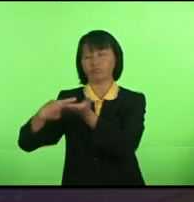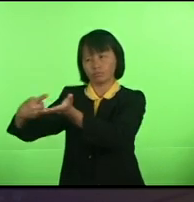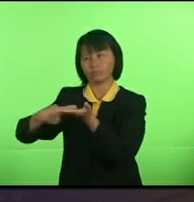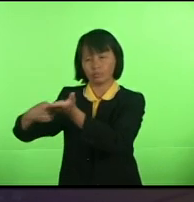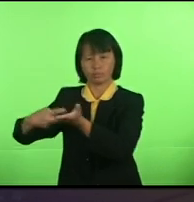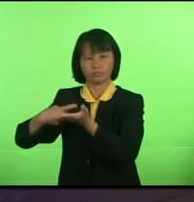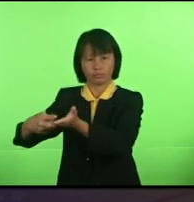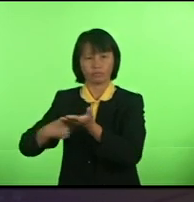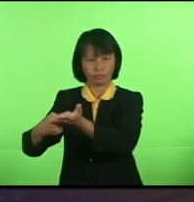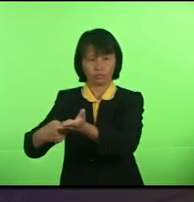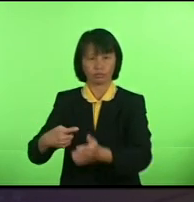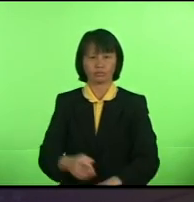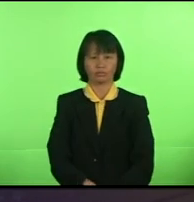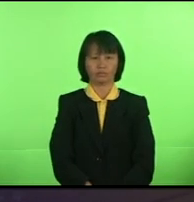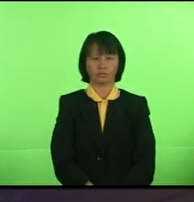See?